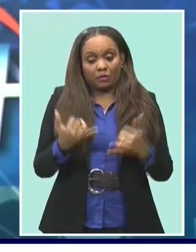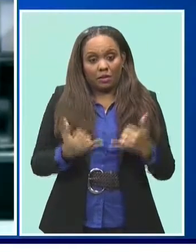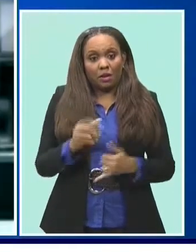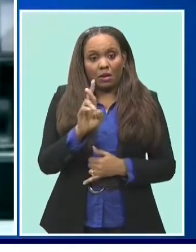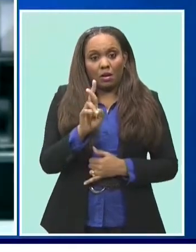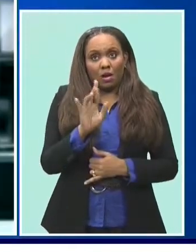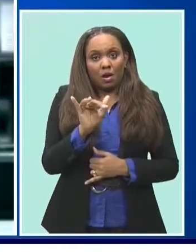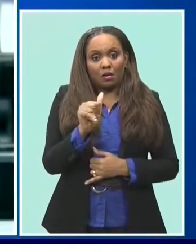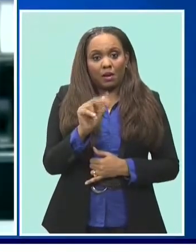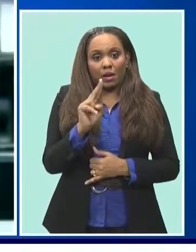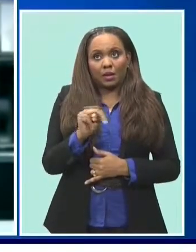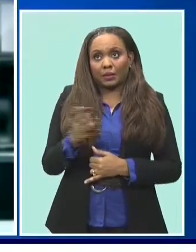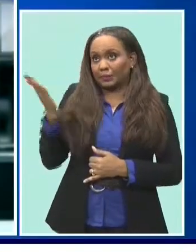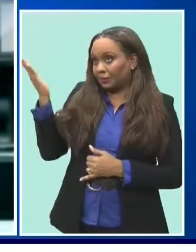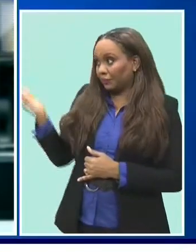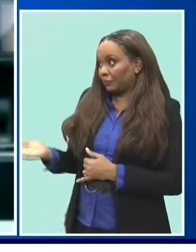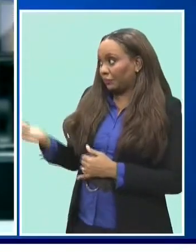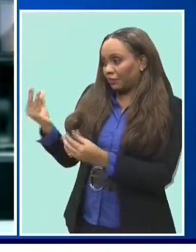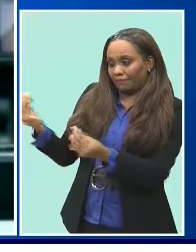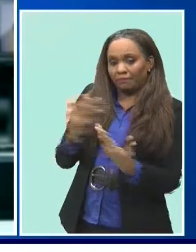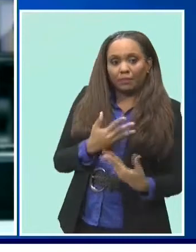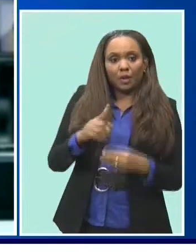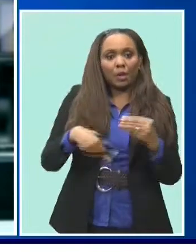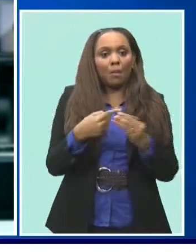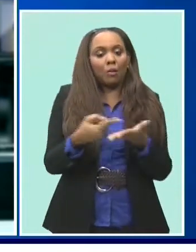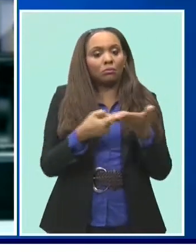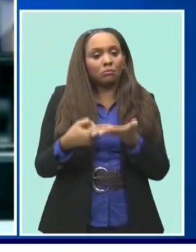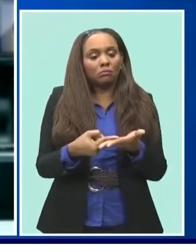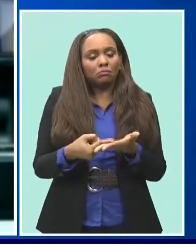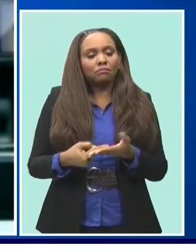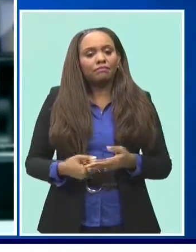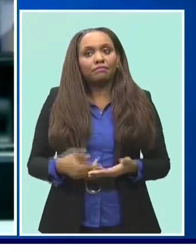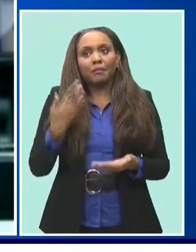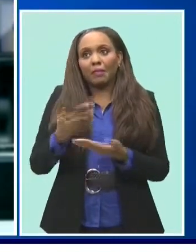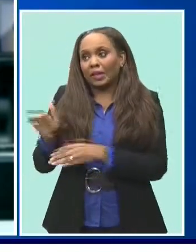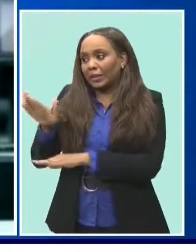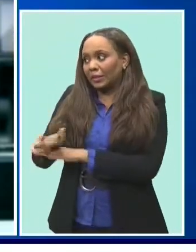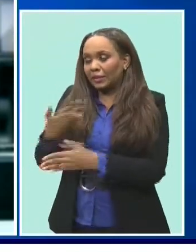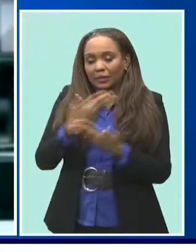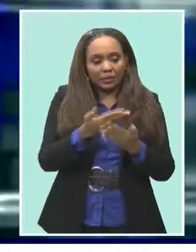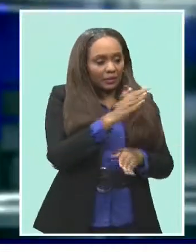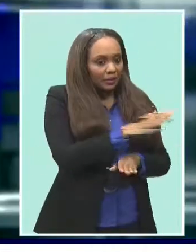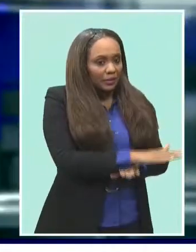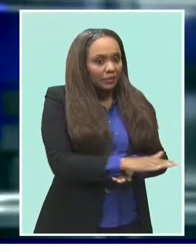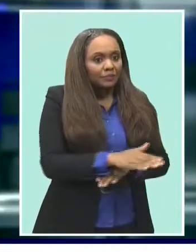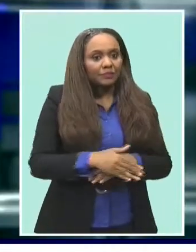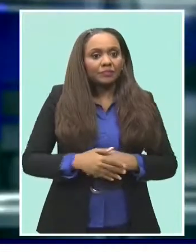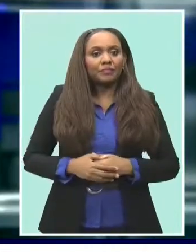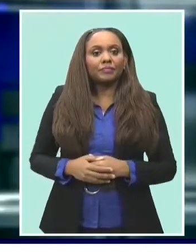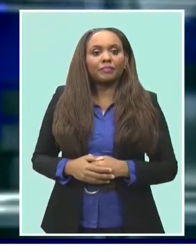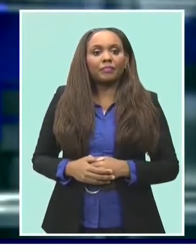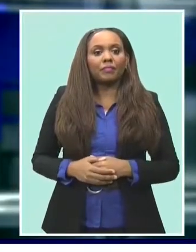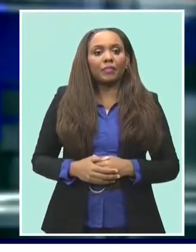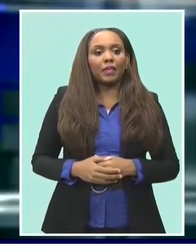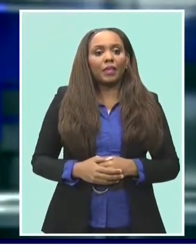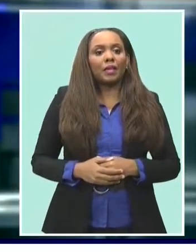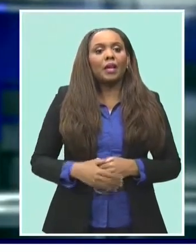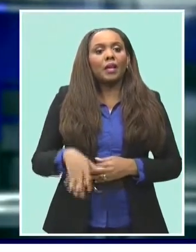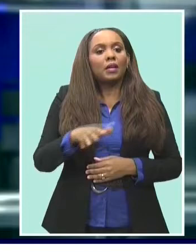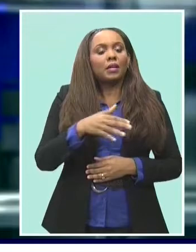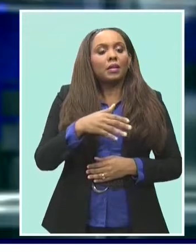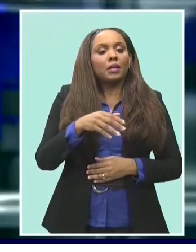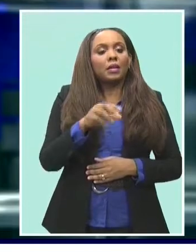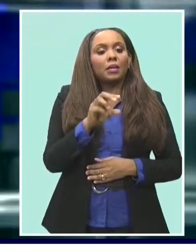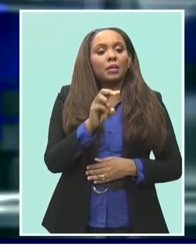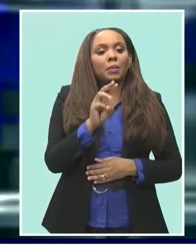us live now to tell us more about that discussion. Ryan? Good evening, Lisa. Good evening, viewers. Well, Mrs. Marshall-Harris was part of the